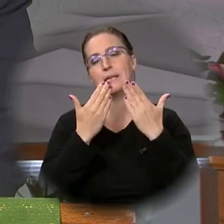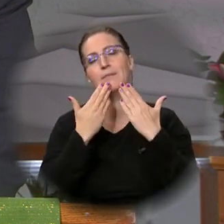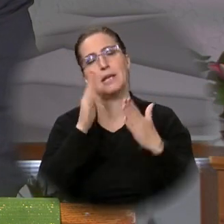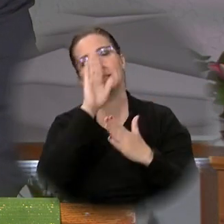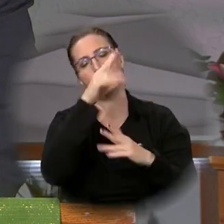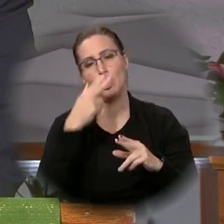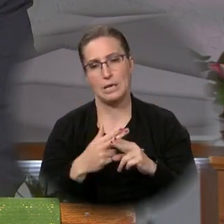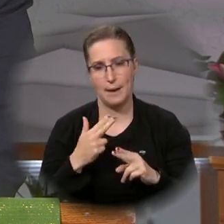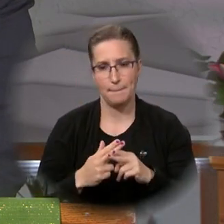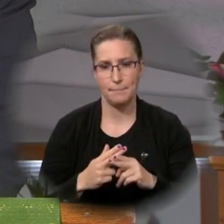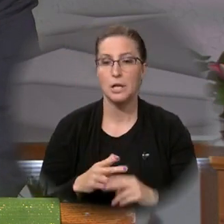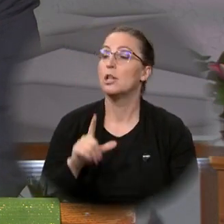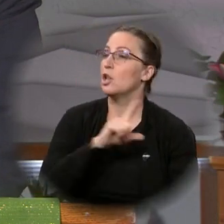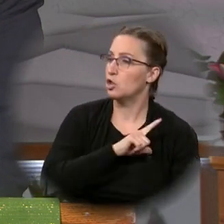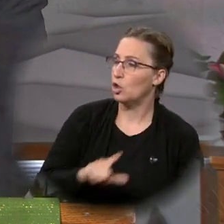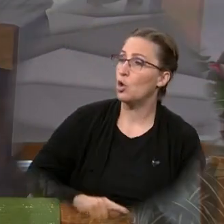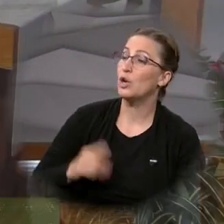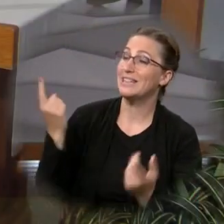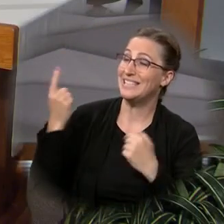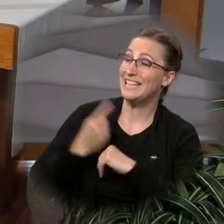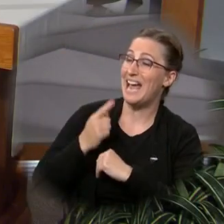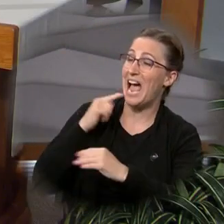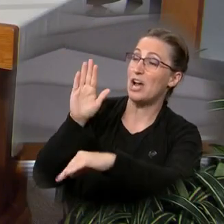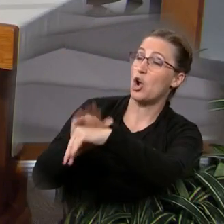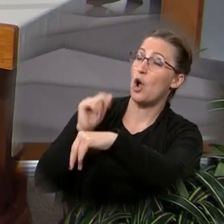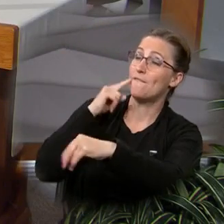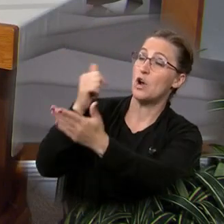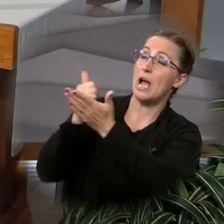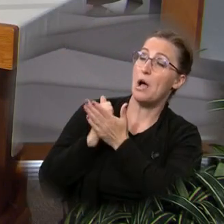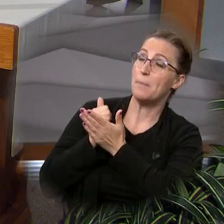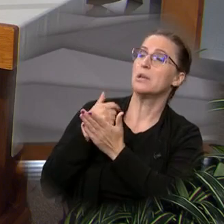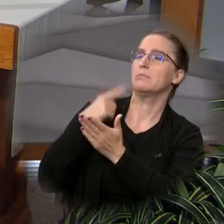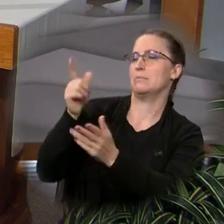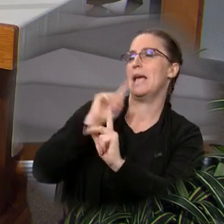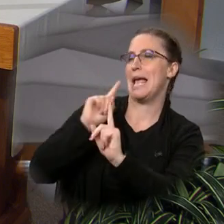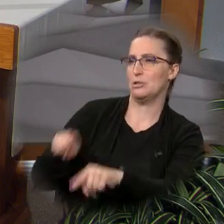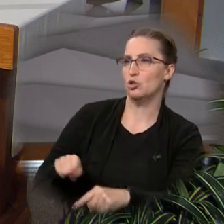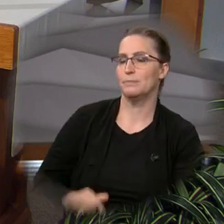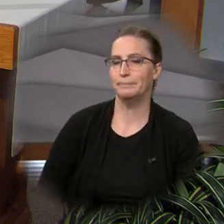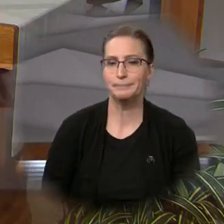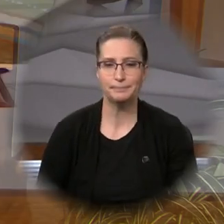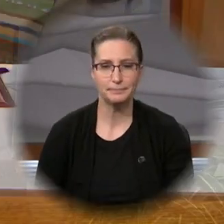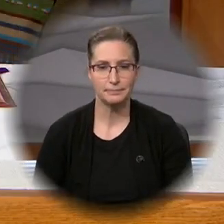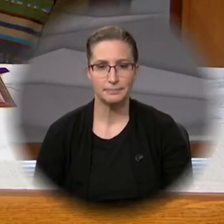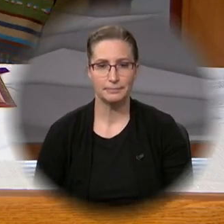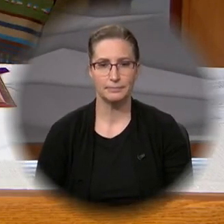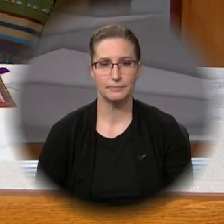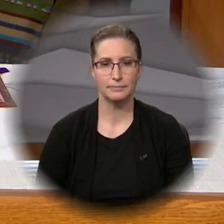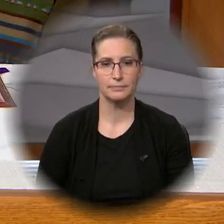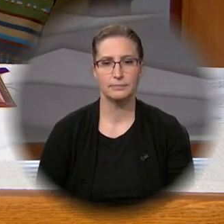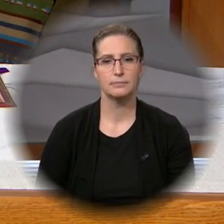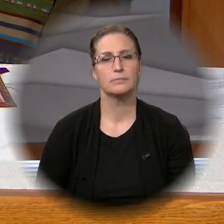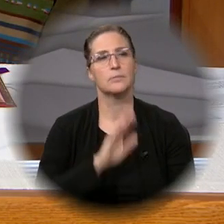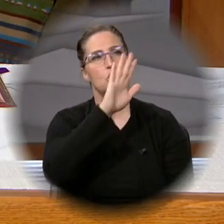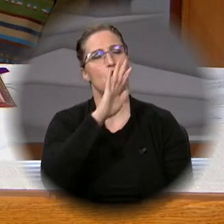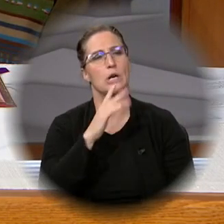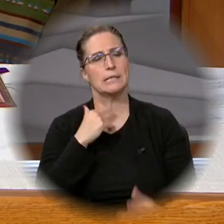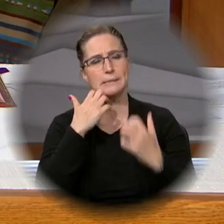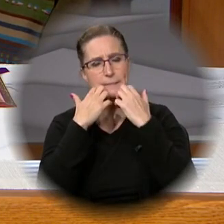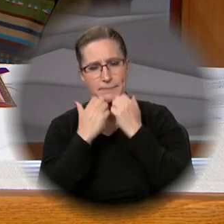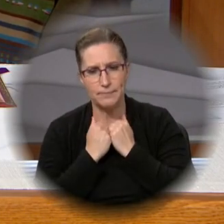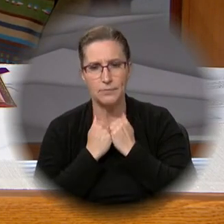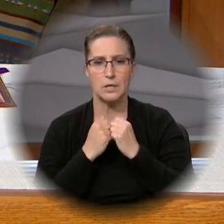name. Lord, on the day I called for help, you answered me. Because of your kindness and your